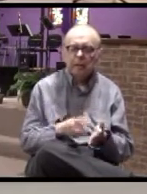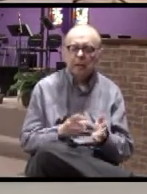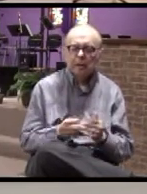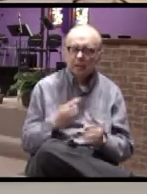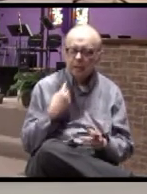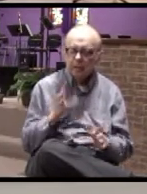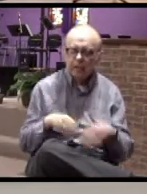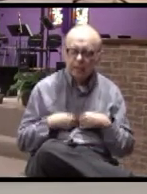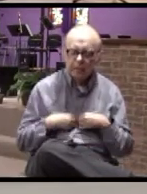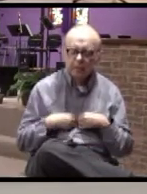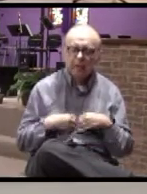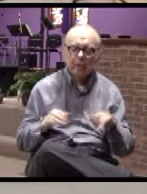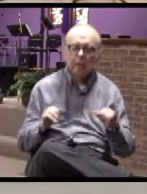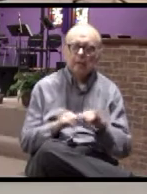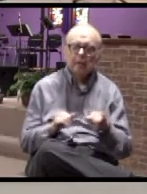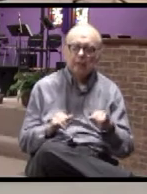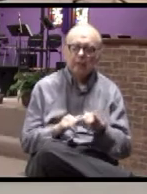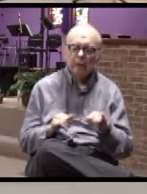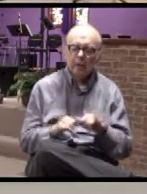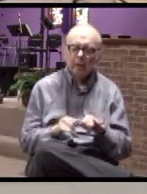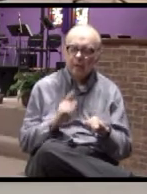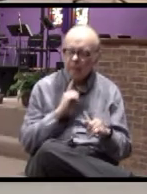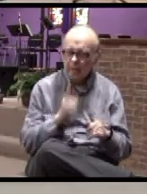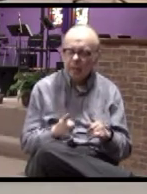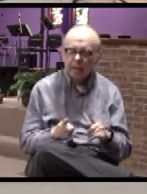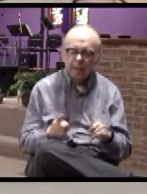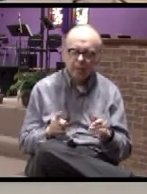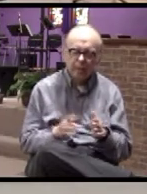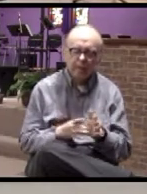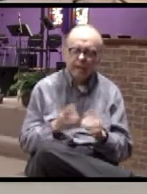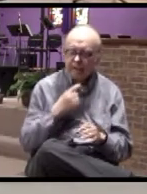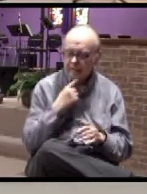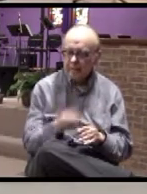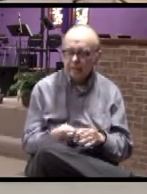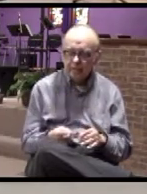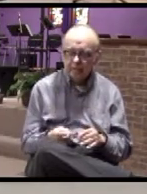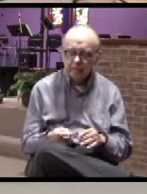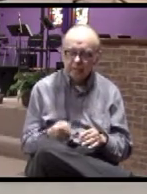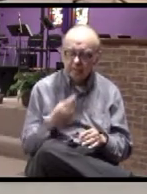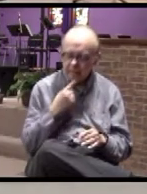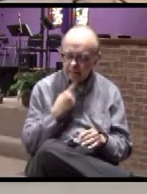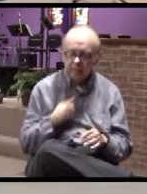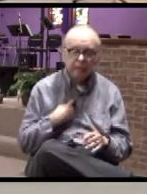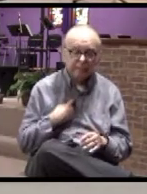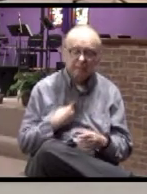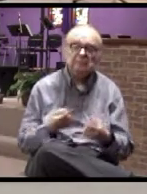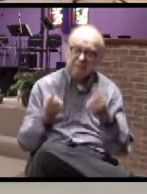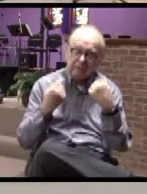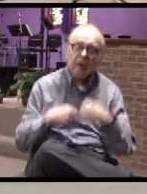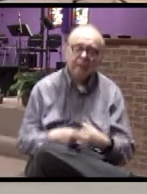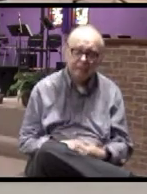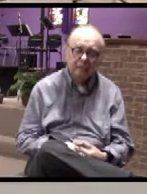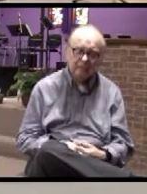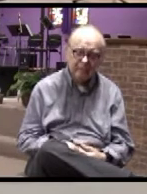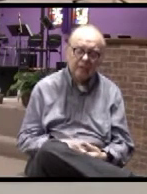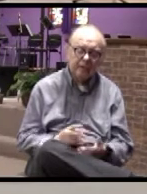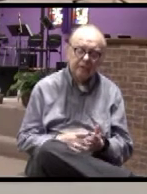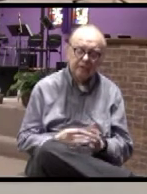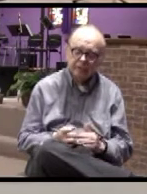I accept the standard. The standard is this. He's saying to you, saying to me, come on, y'all. Just come